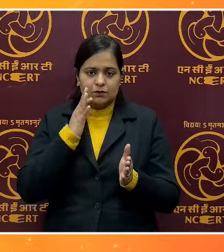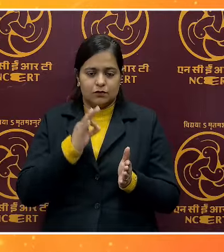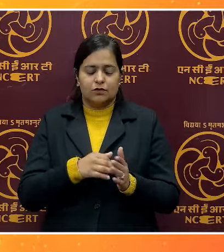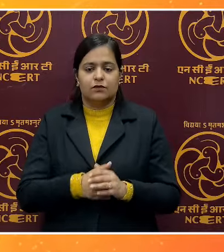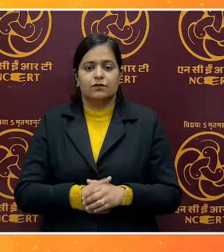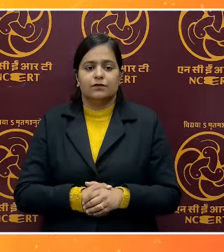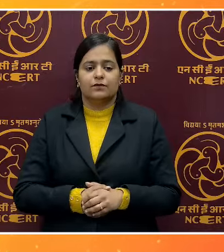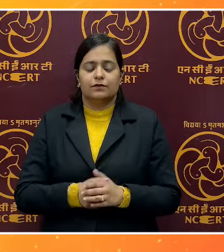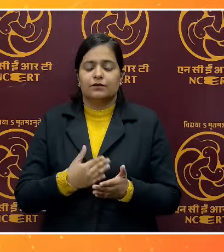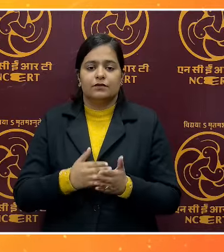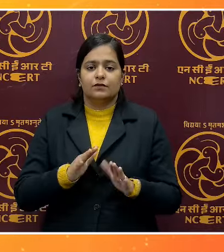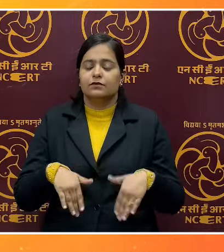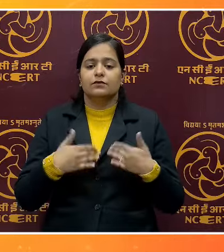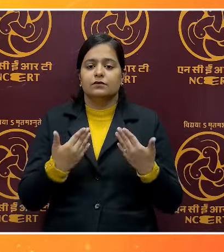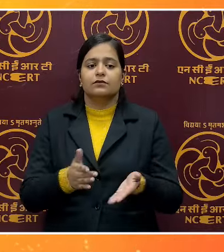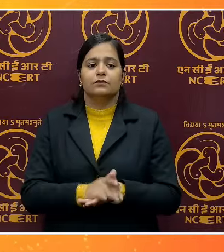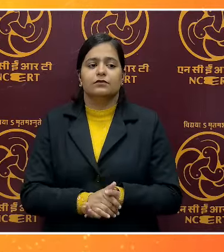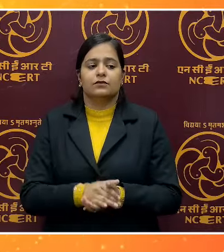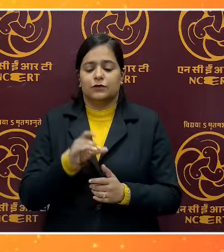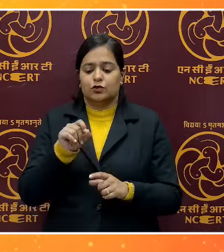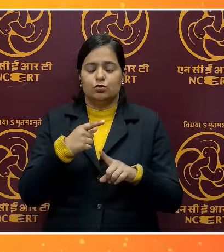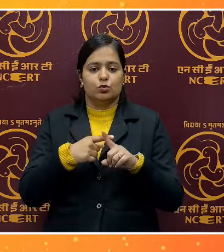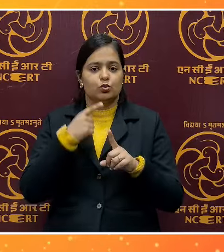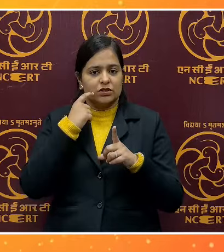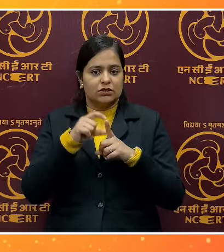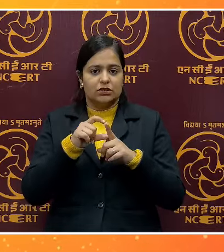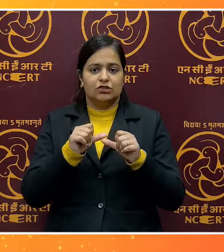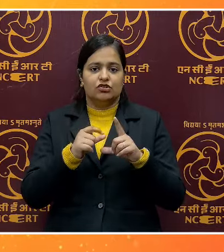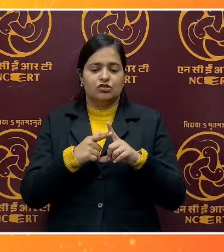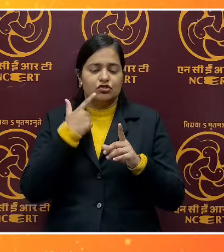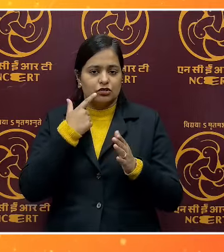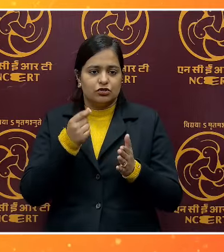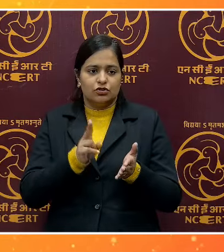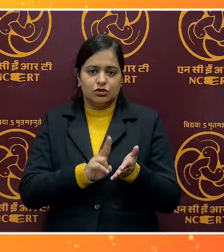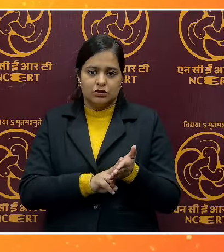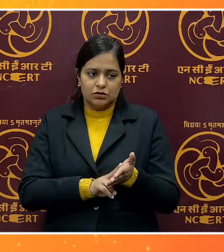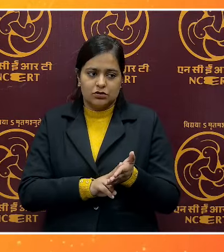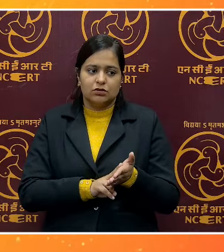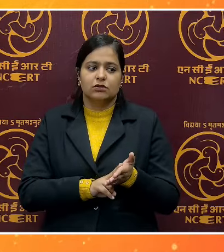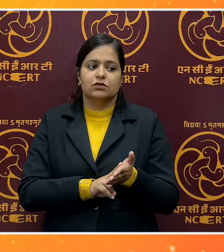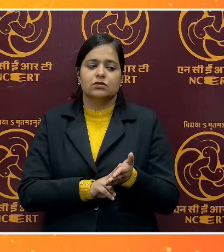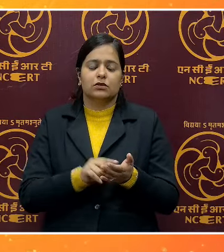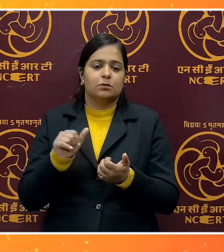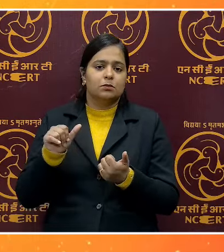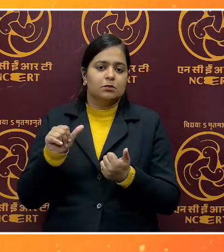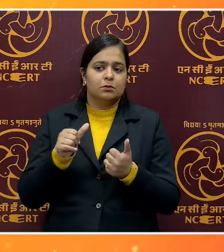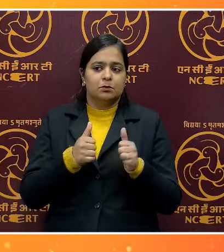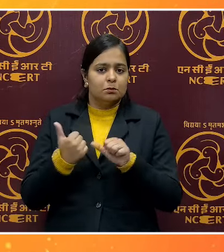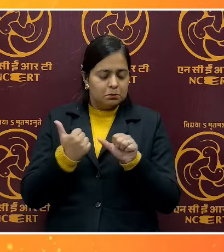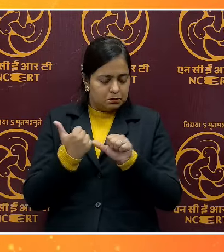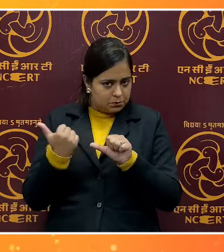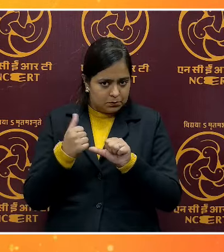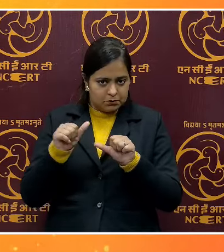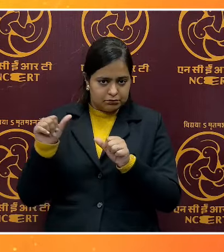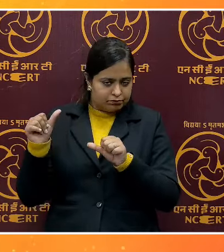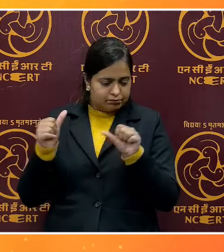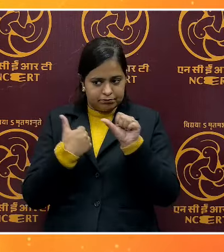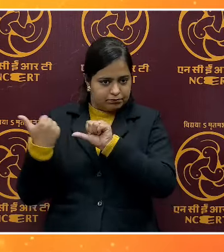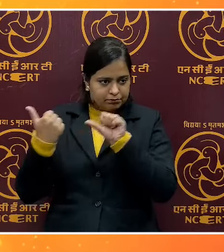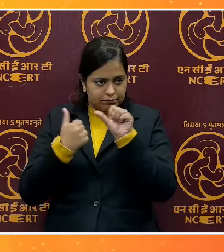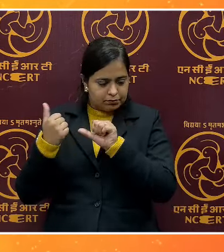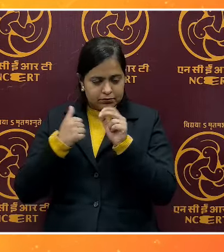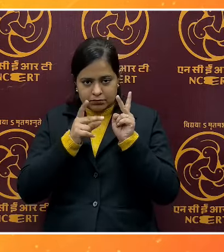In further, oxidation state of metal, that we have already done in previous slides, that was in 2 in parenthesis in